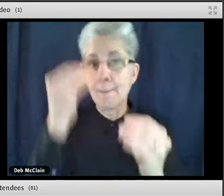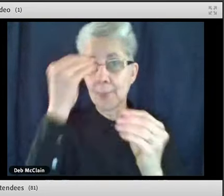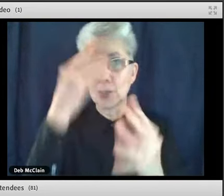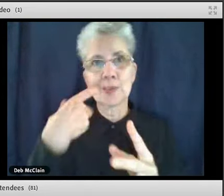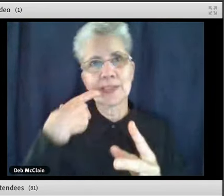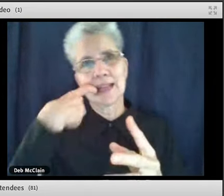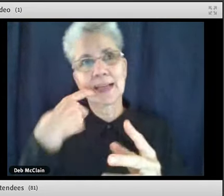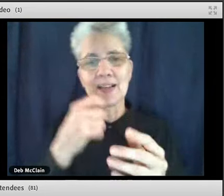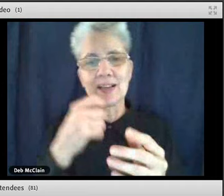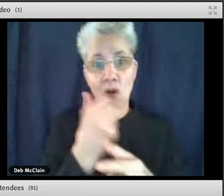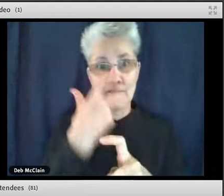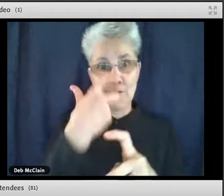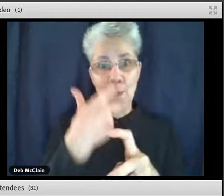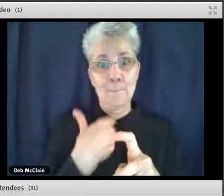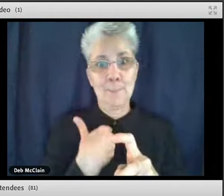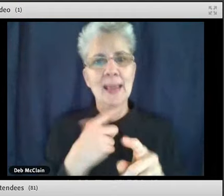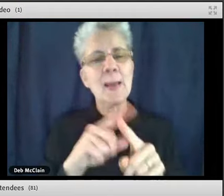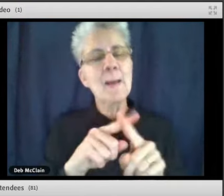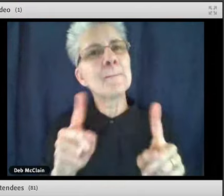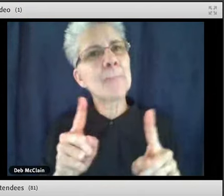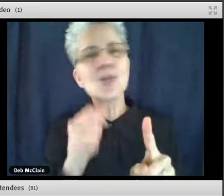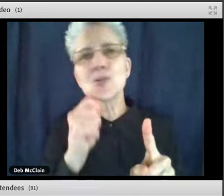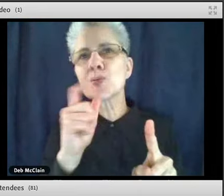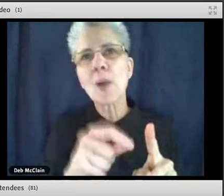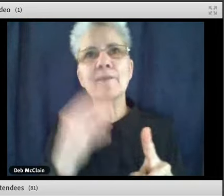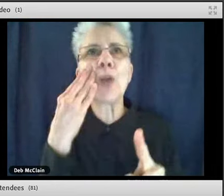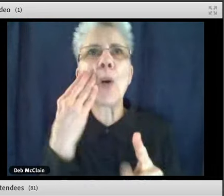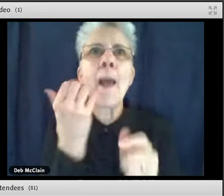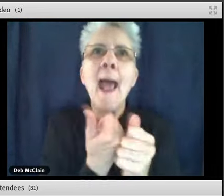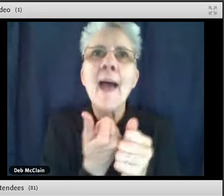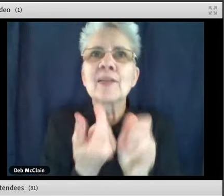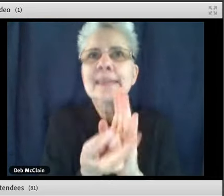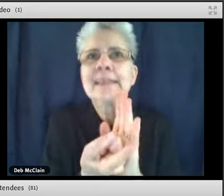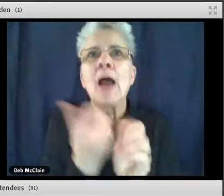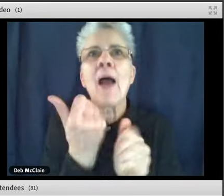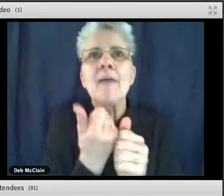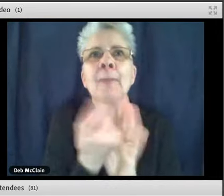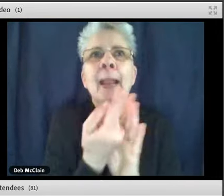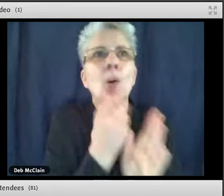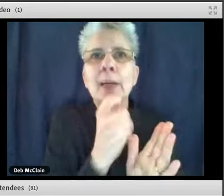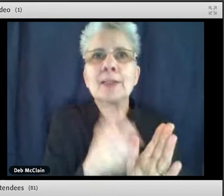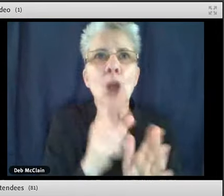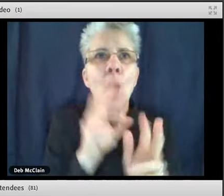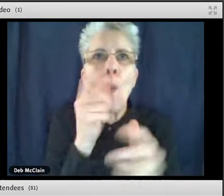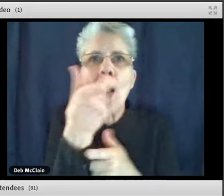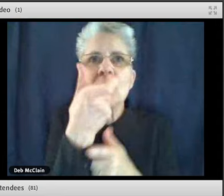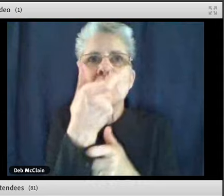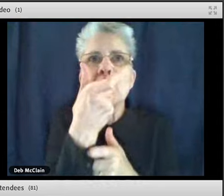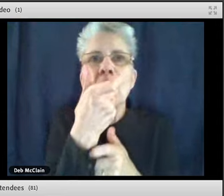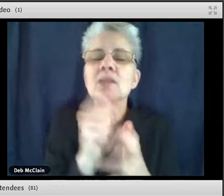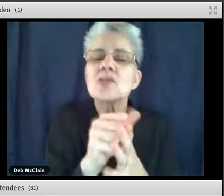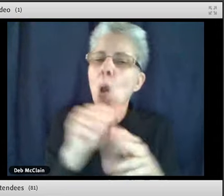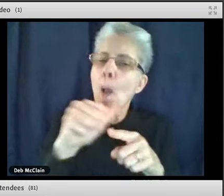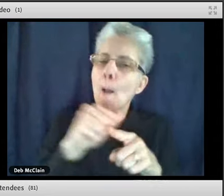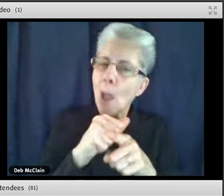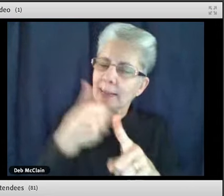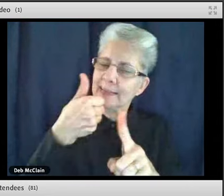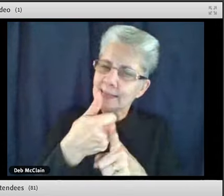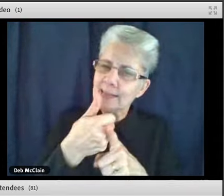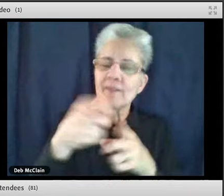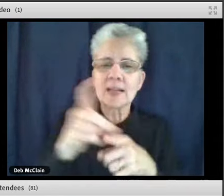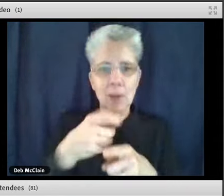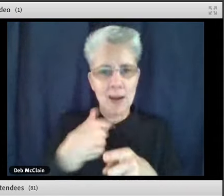to them. Or, things like this, host webinars for people. You don't have to be there in person. Things